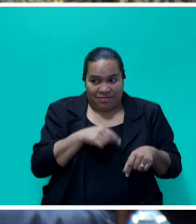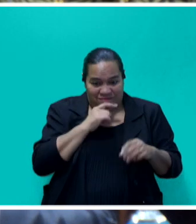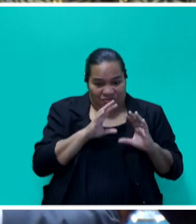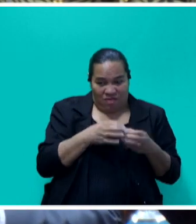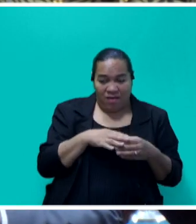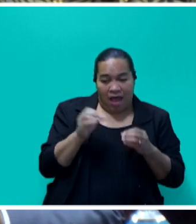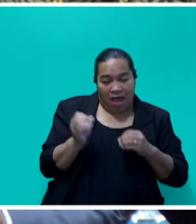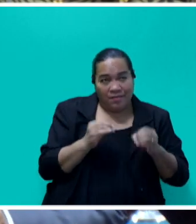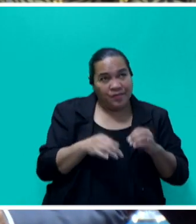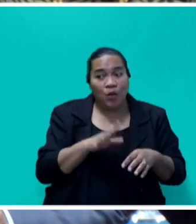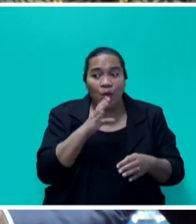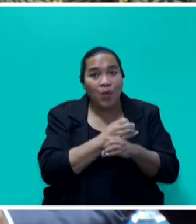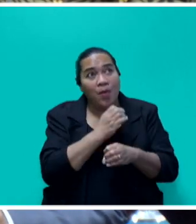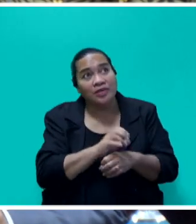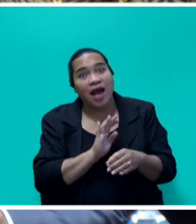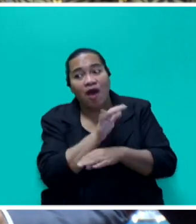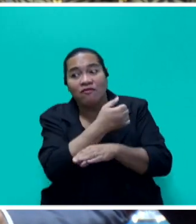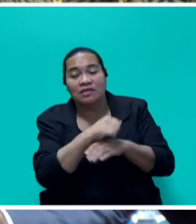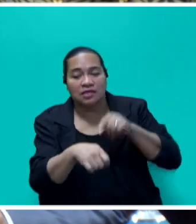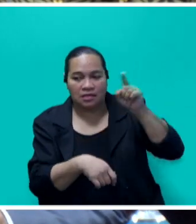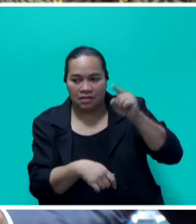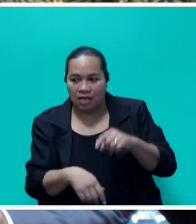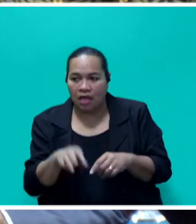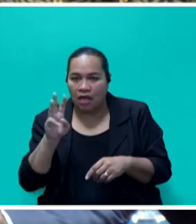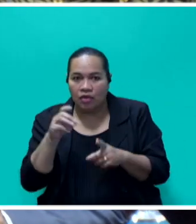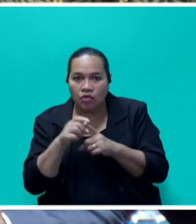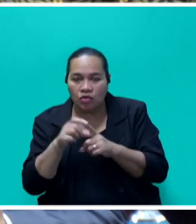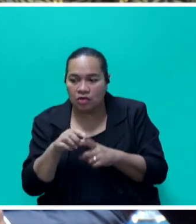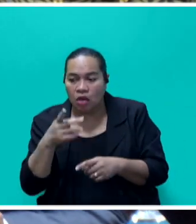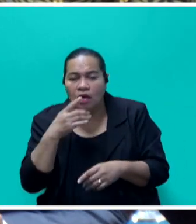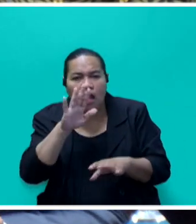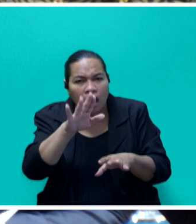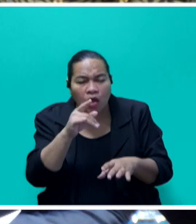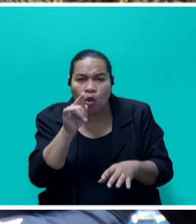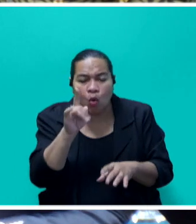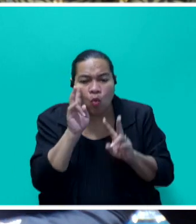Do your Google or go to YouTube